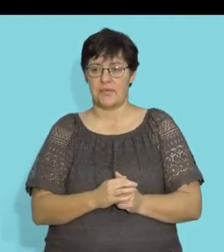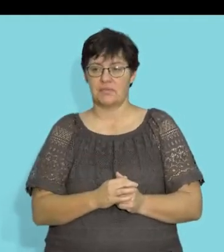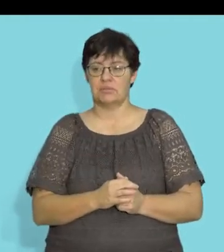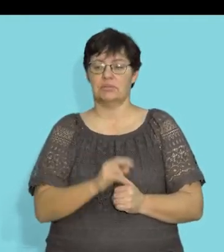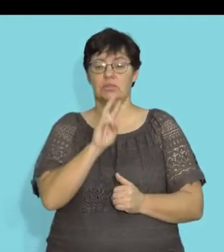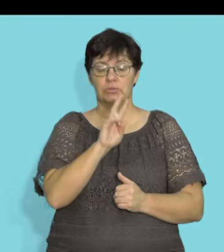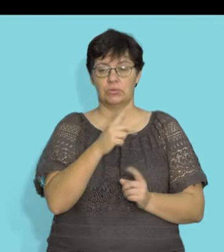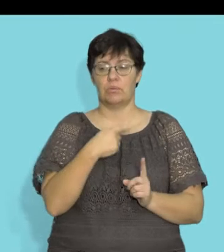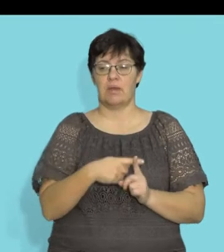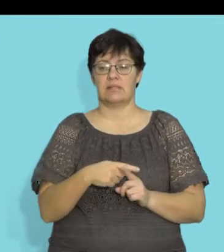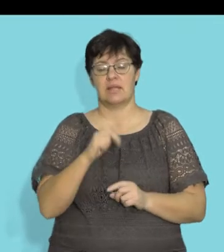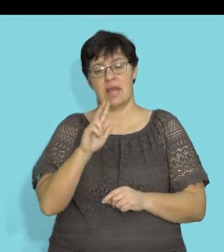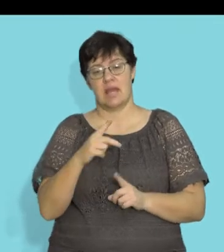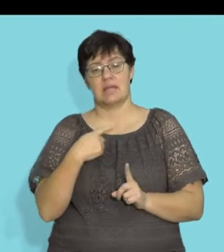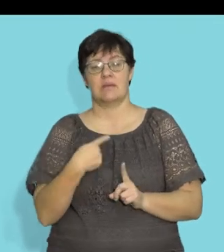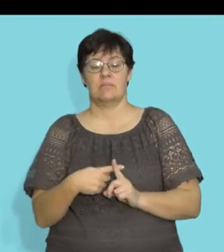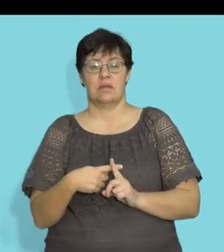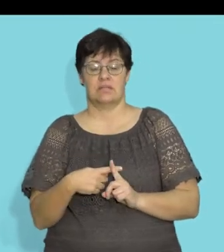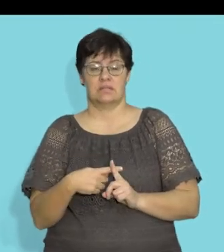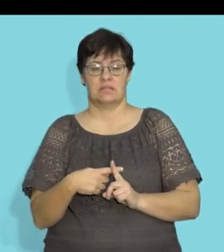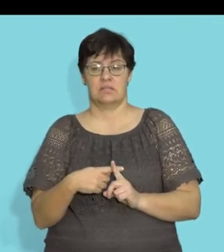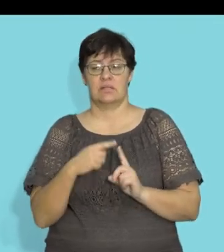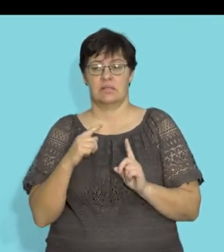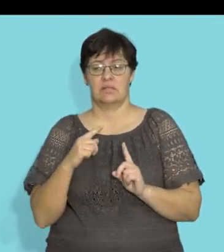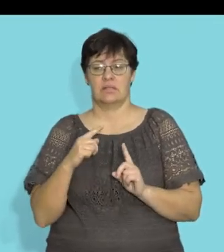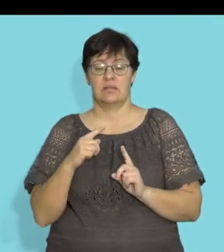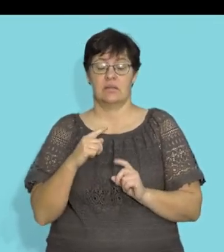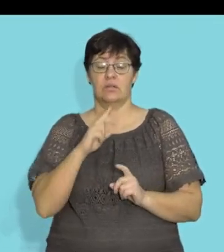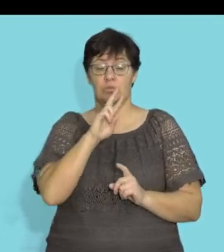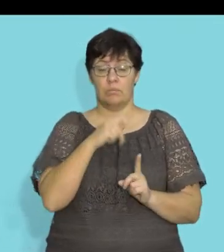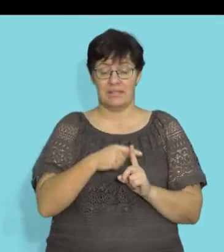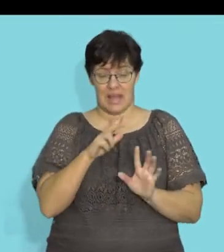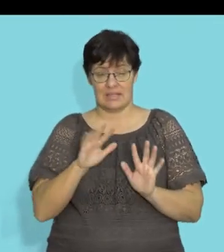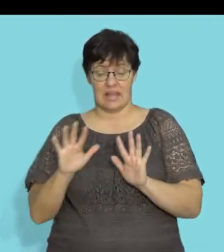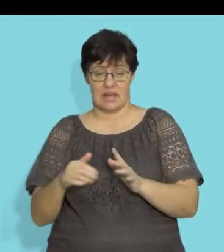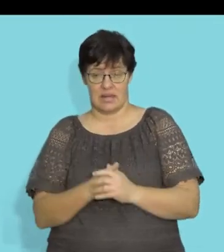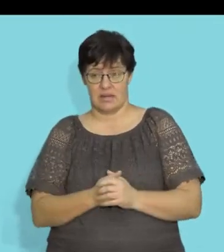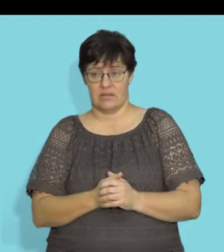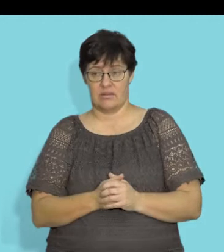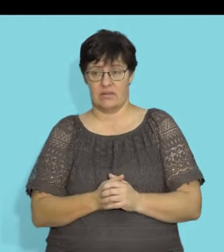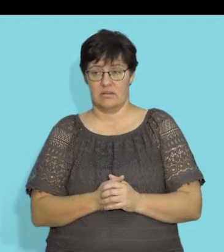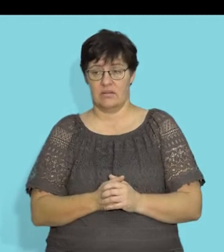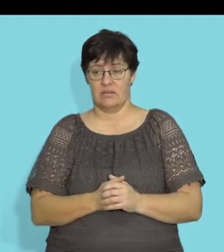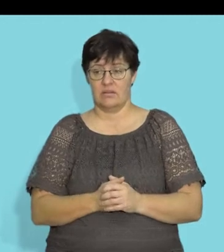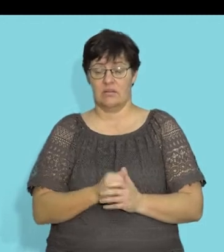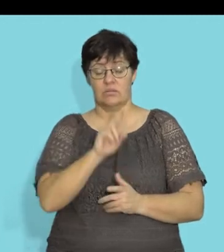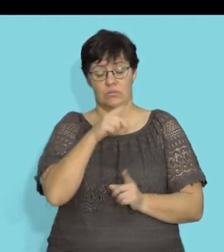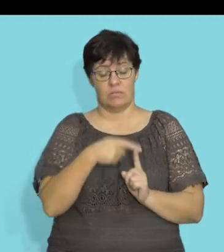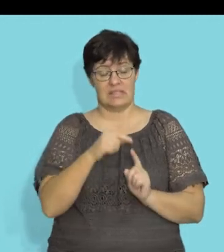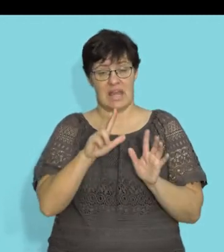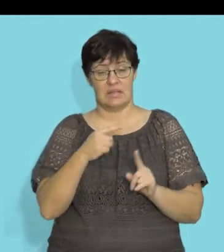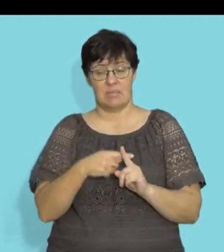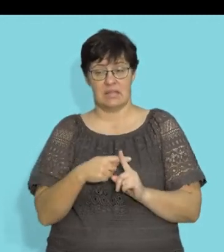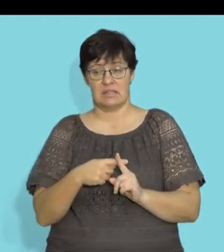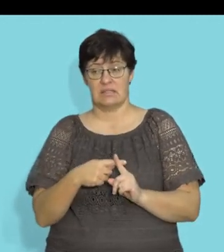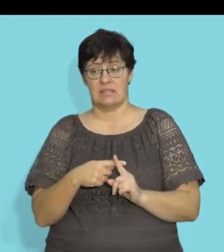terms together, I'm going to get 10. If I add the first three terms